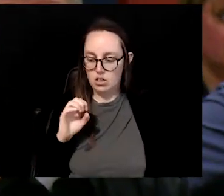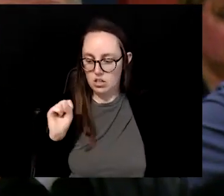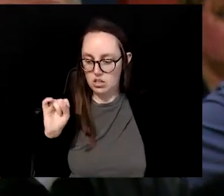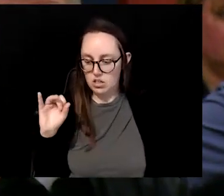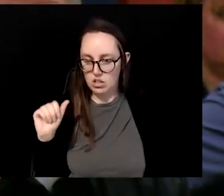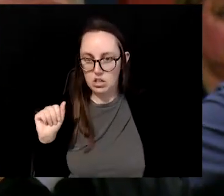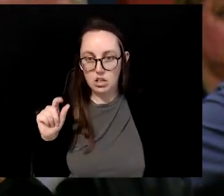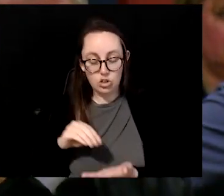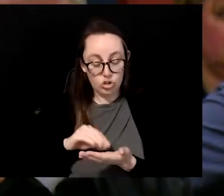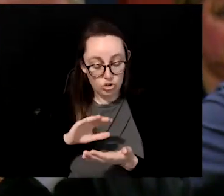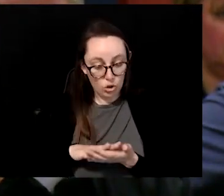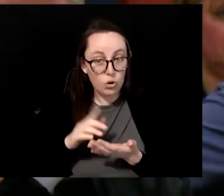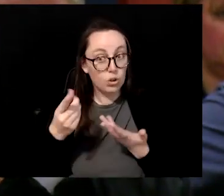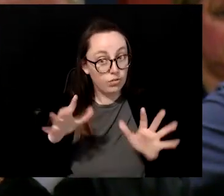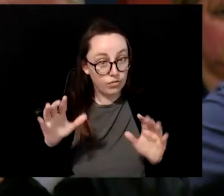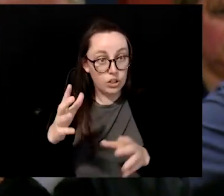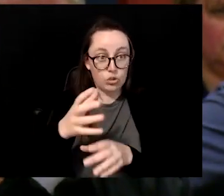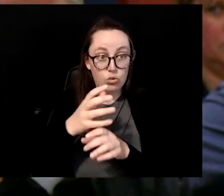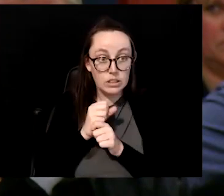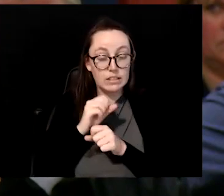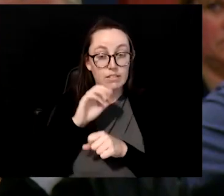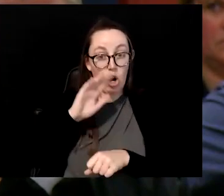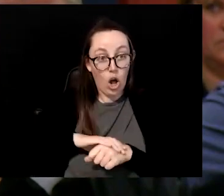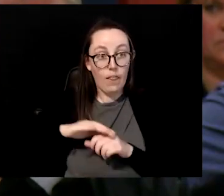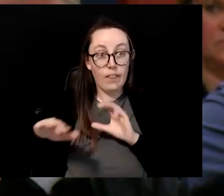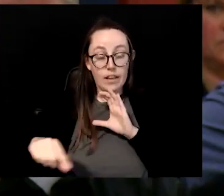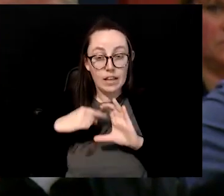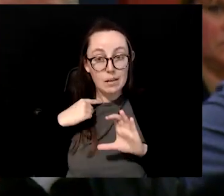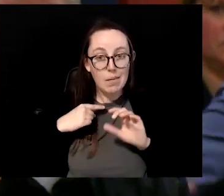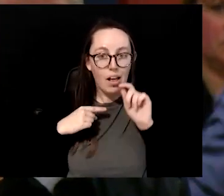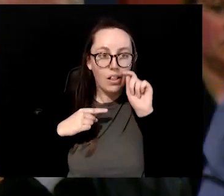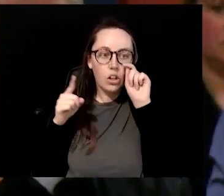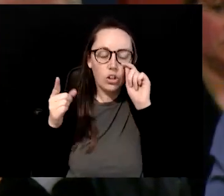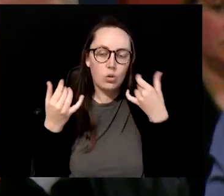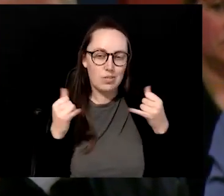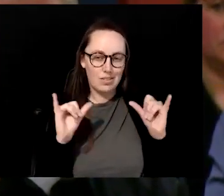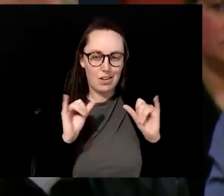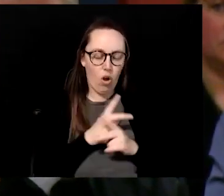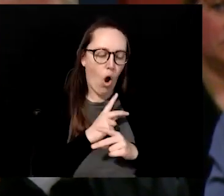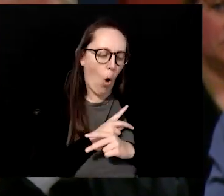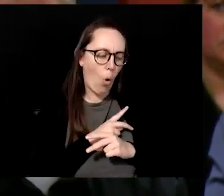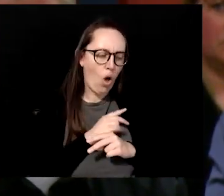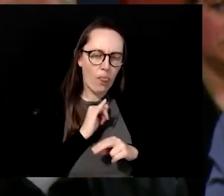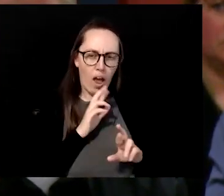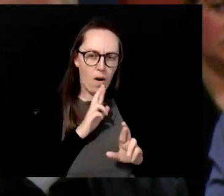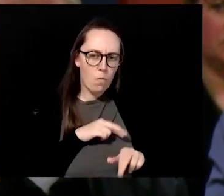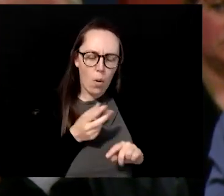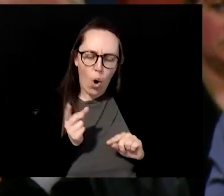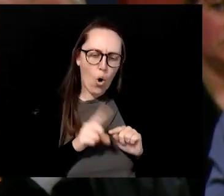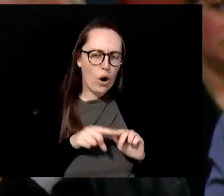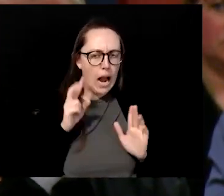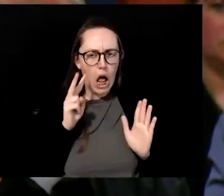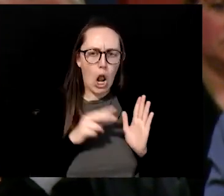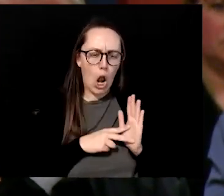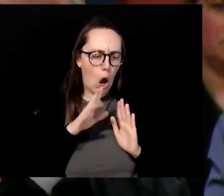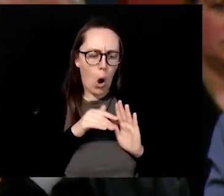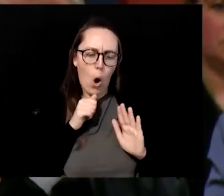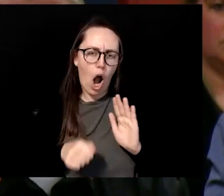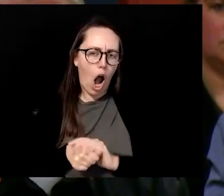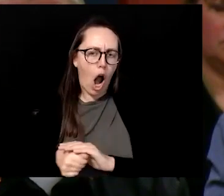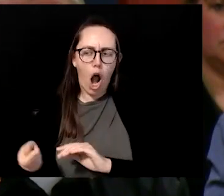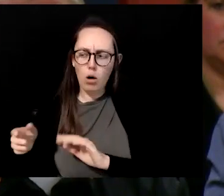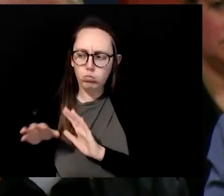it all by email then you found Maneuvers and Maneuvers to suppress that that testimony